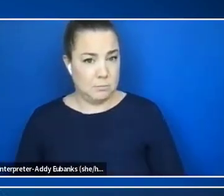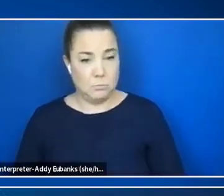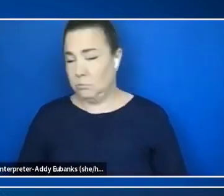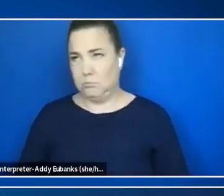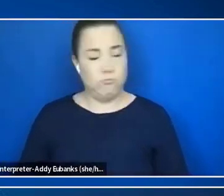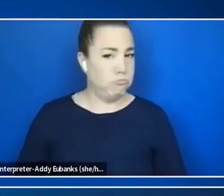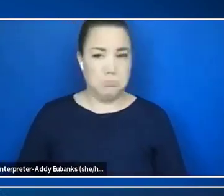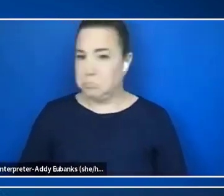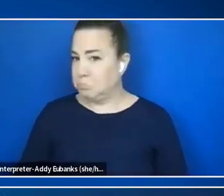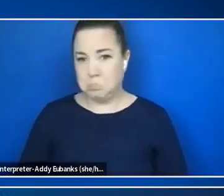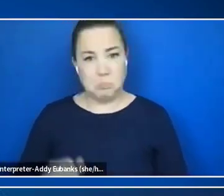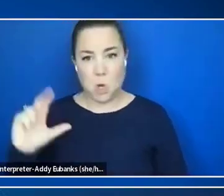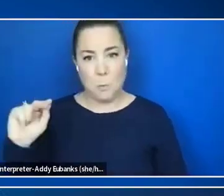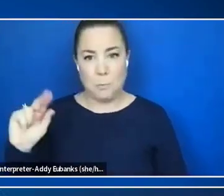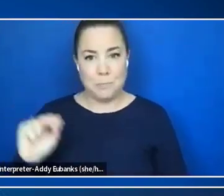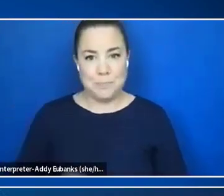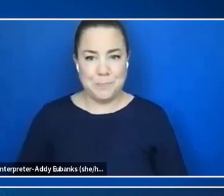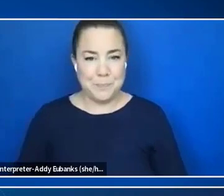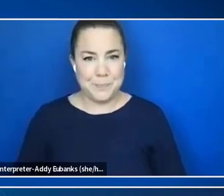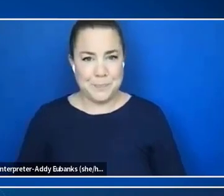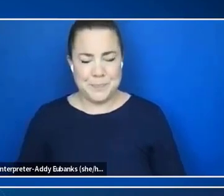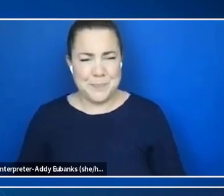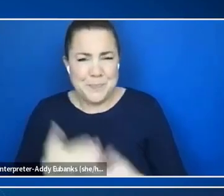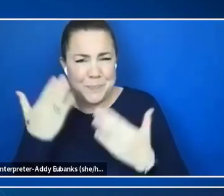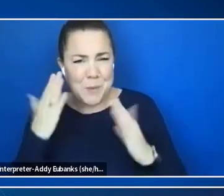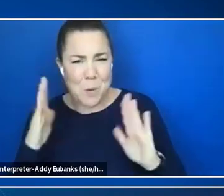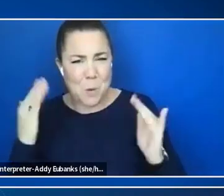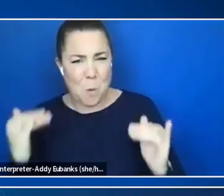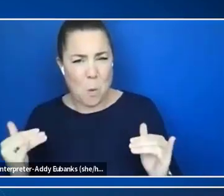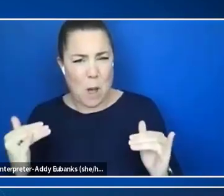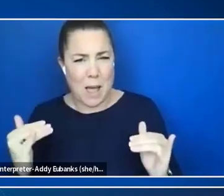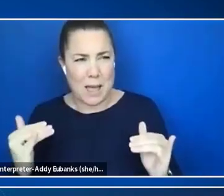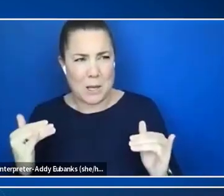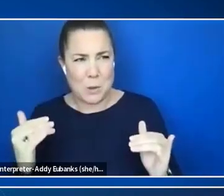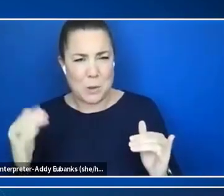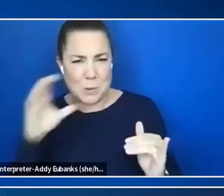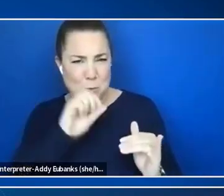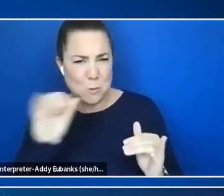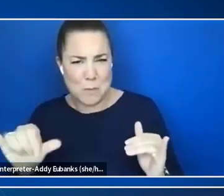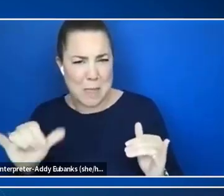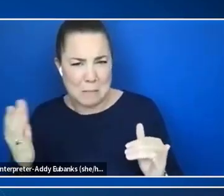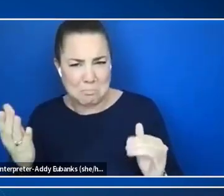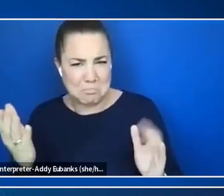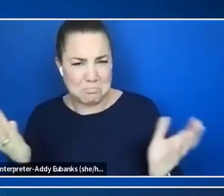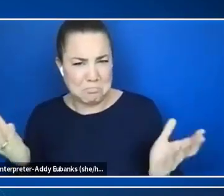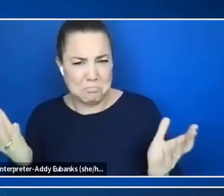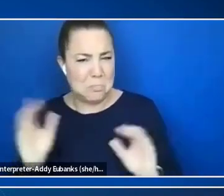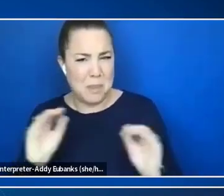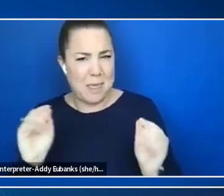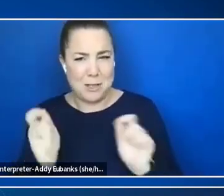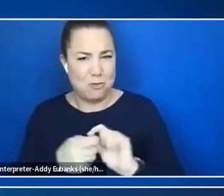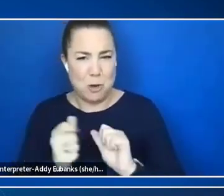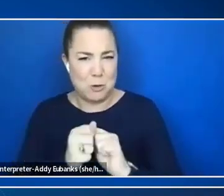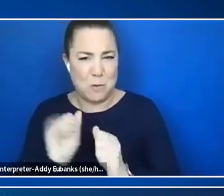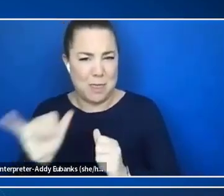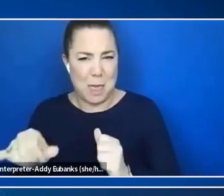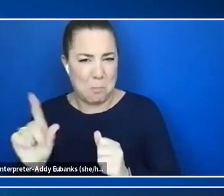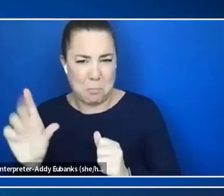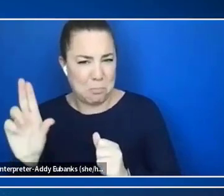No. I don't know. I don't know why I would look that way. So, right, there's nothing changing there. Right.